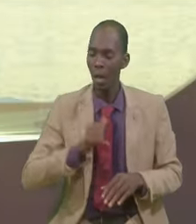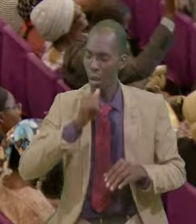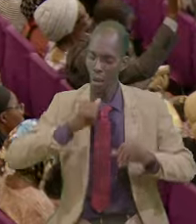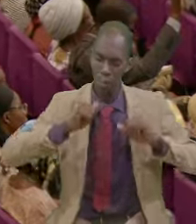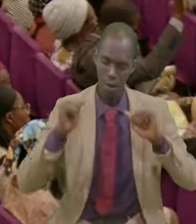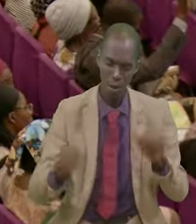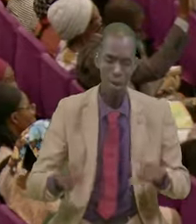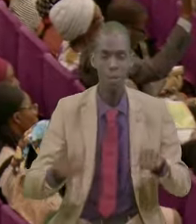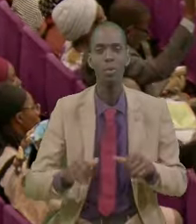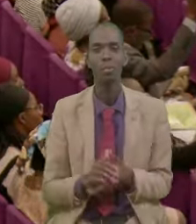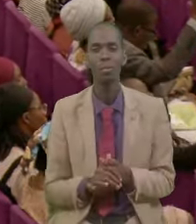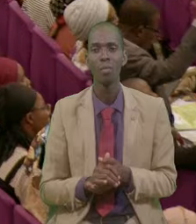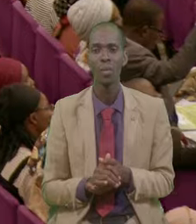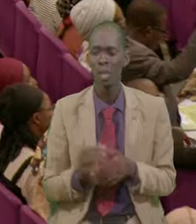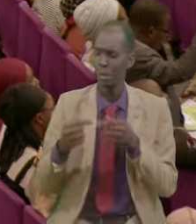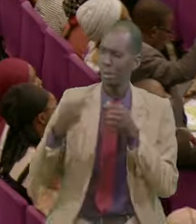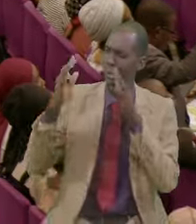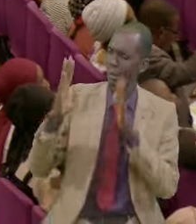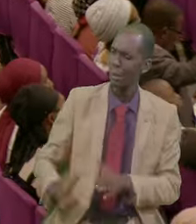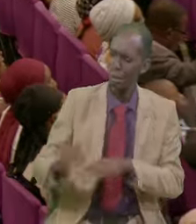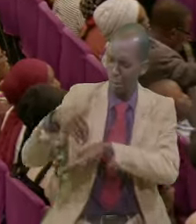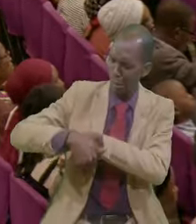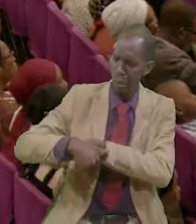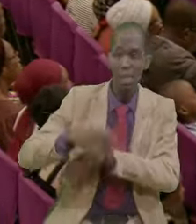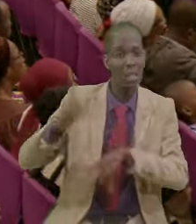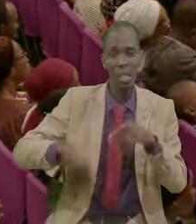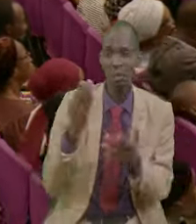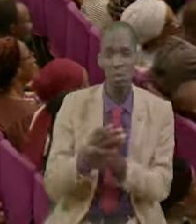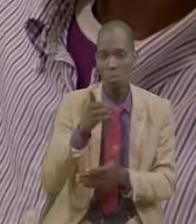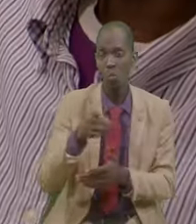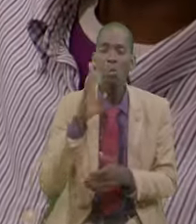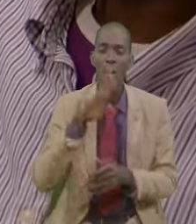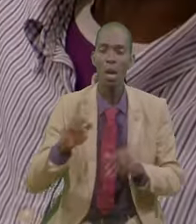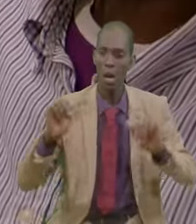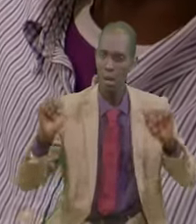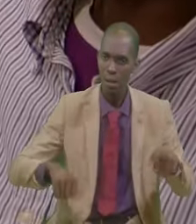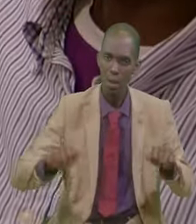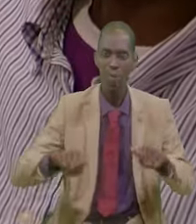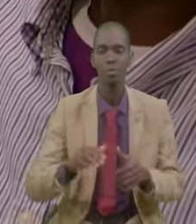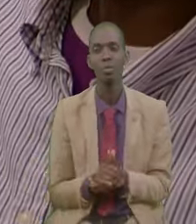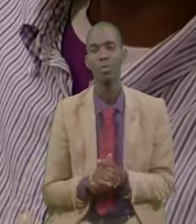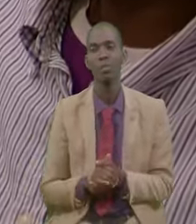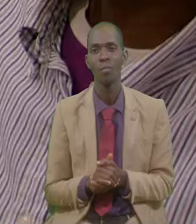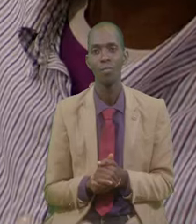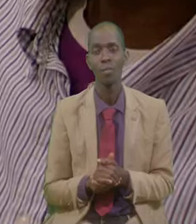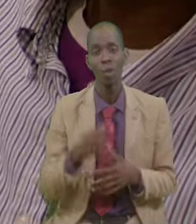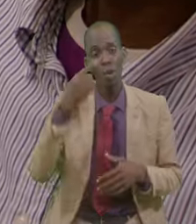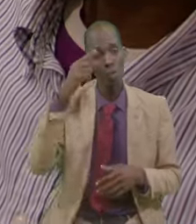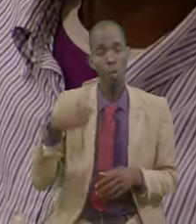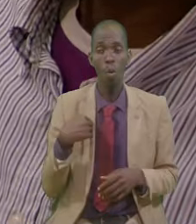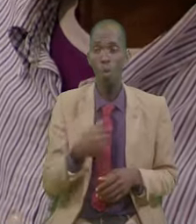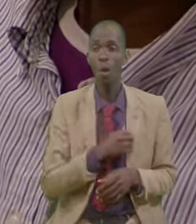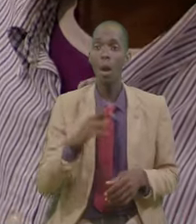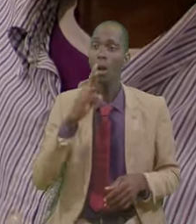able. Enemies in the land will not stop you. I am well able. For we are